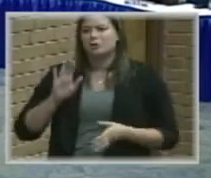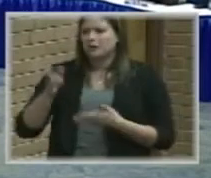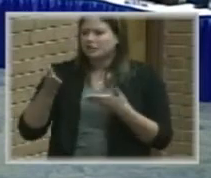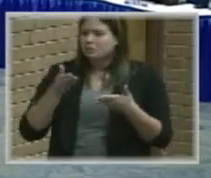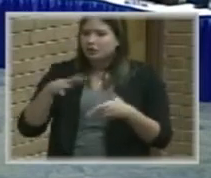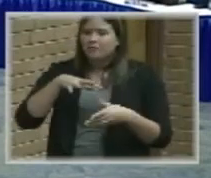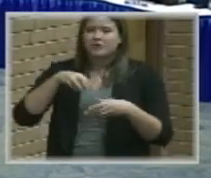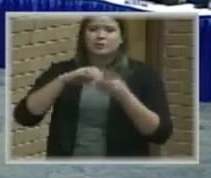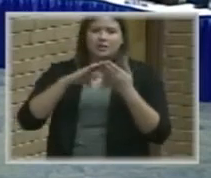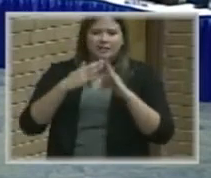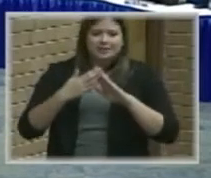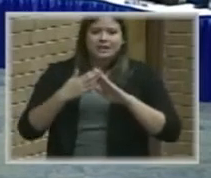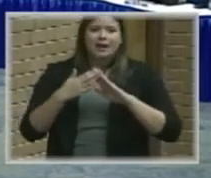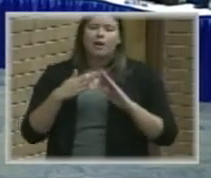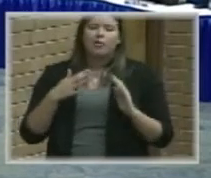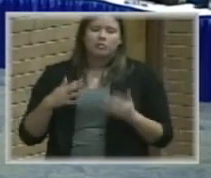to